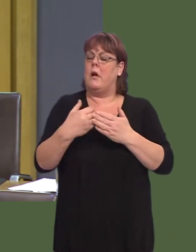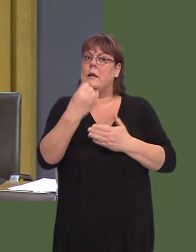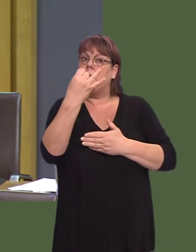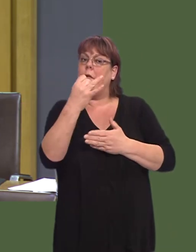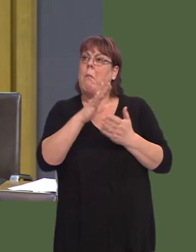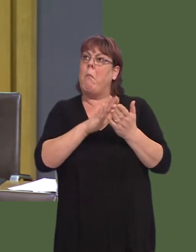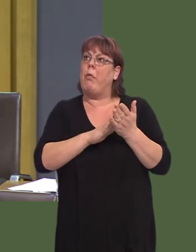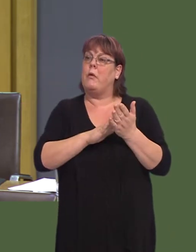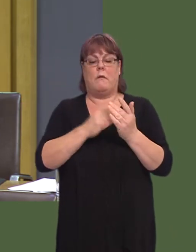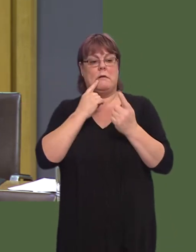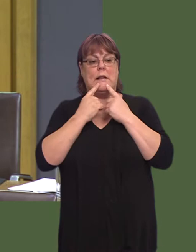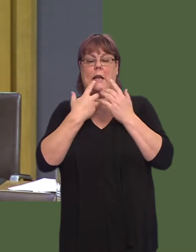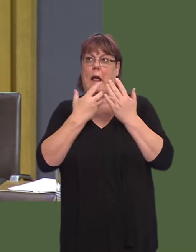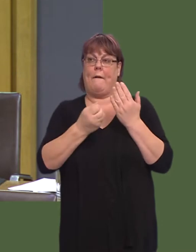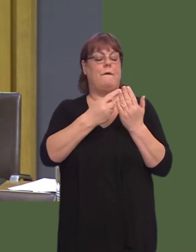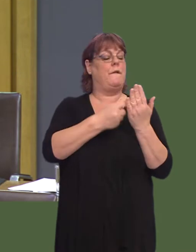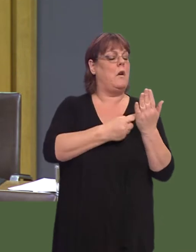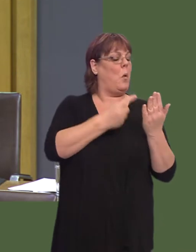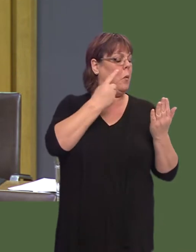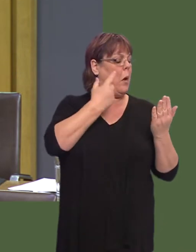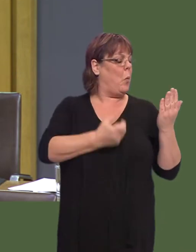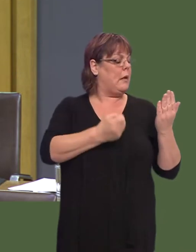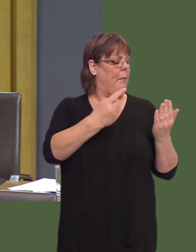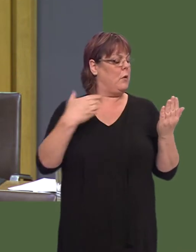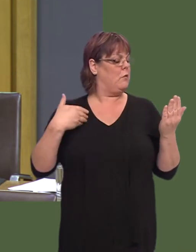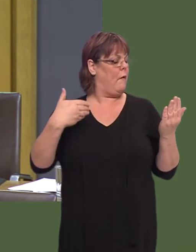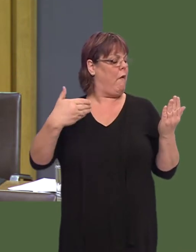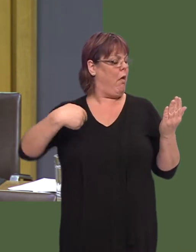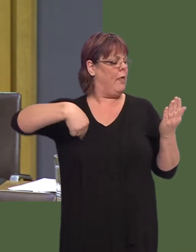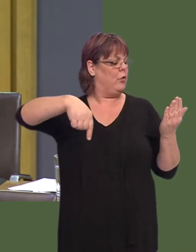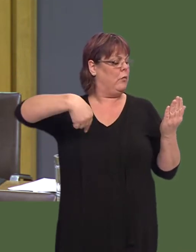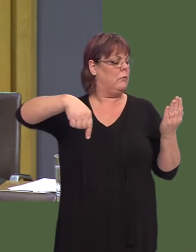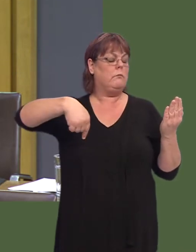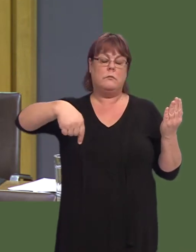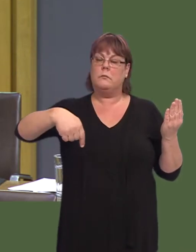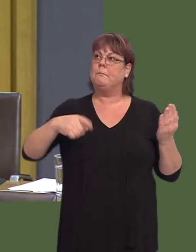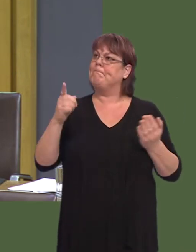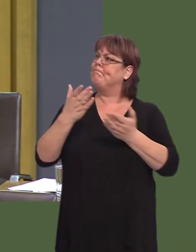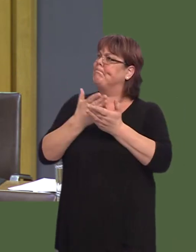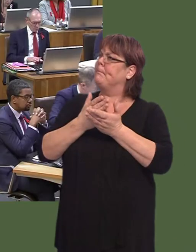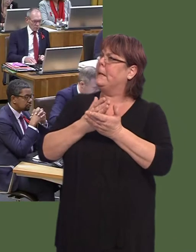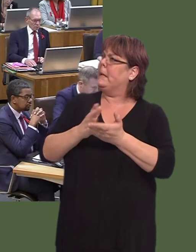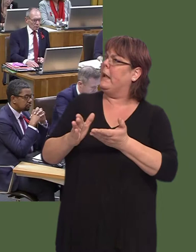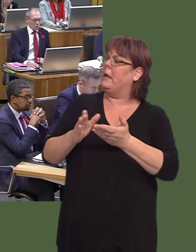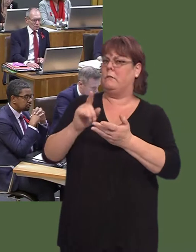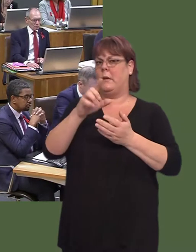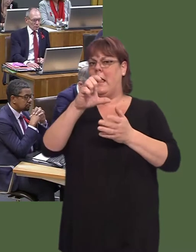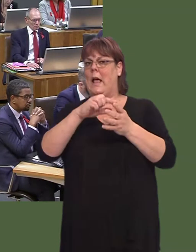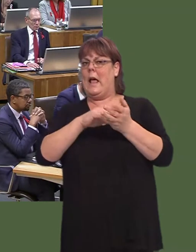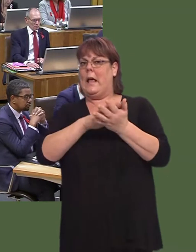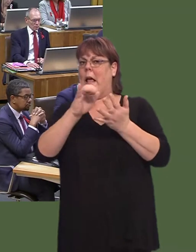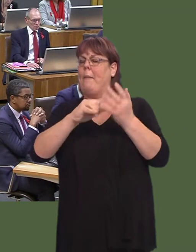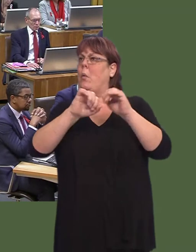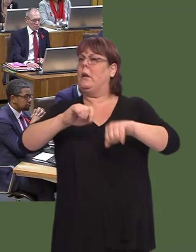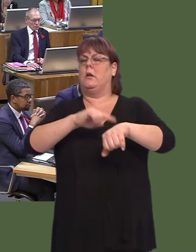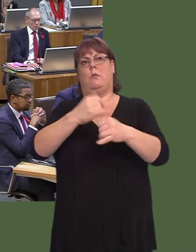7 months' worth of new data, which means that we can see what has happened so far this year. And it's clear that waiting times for